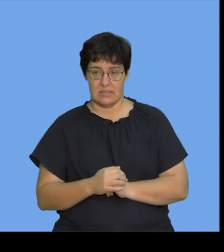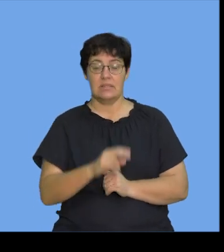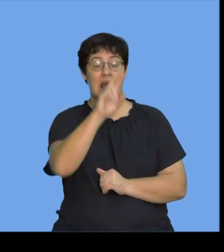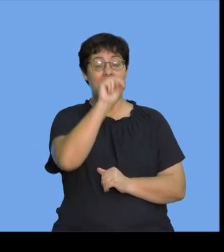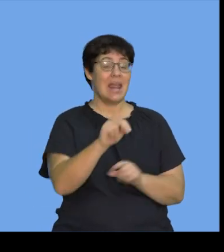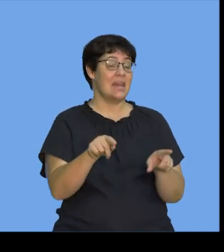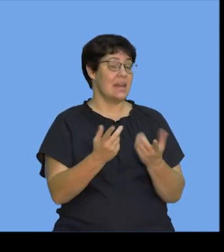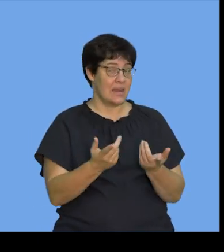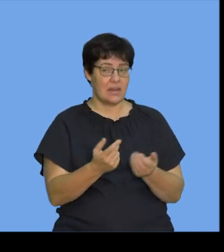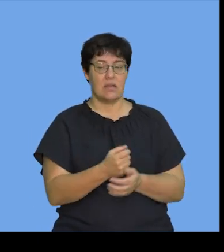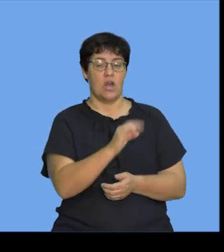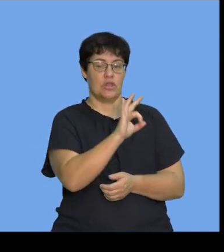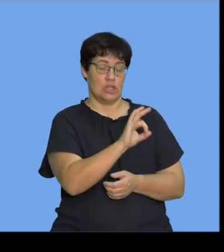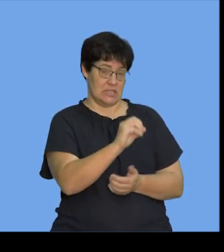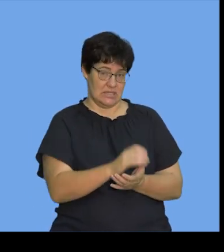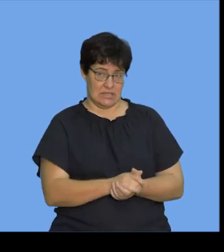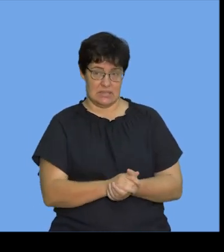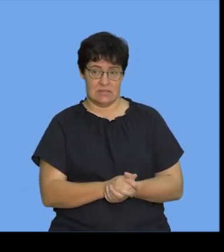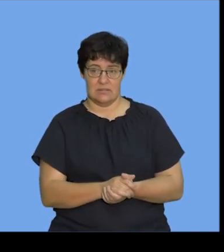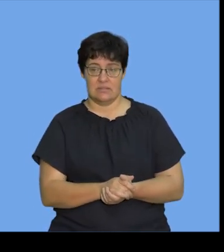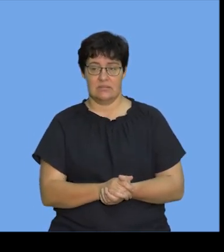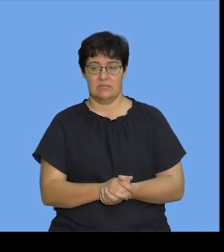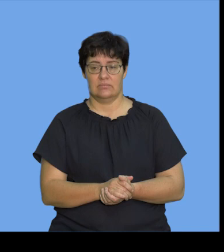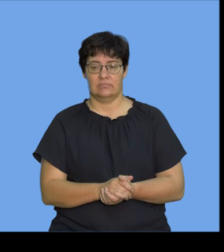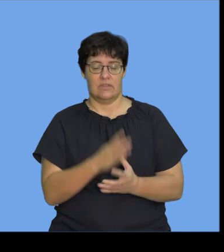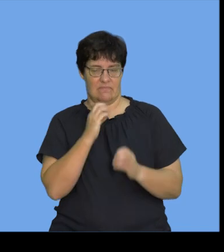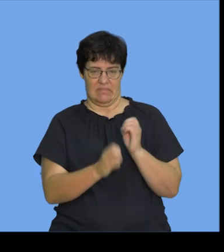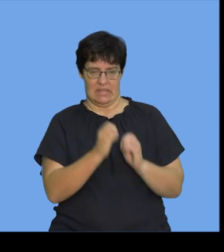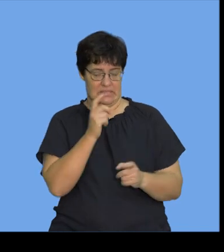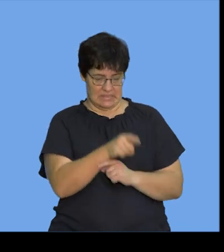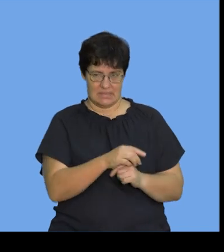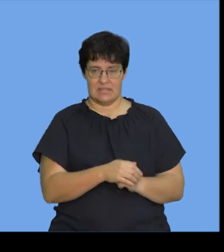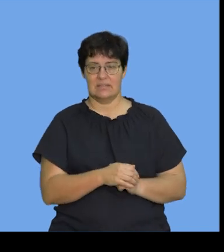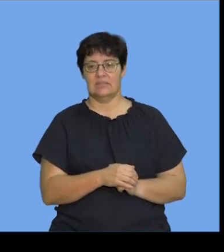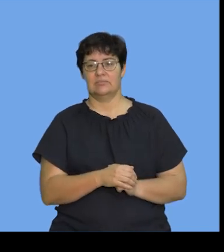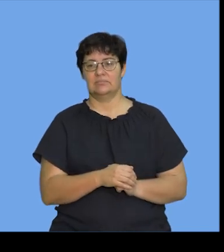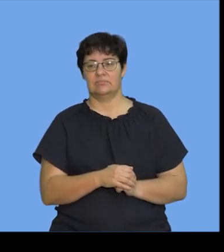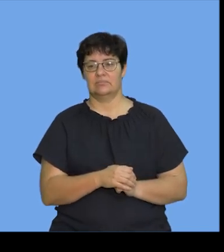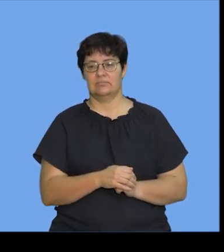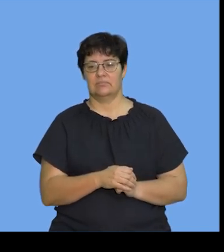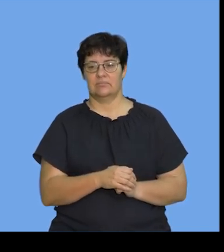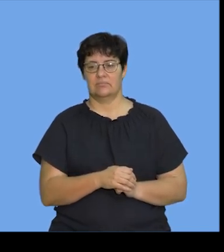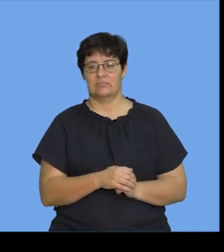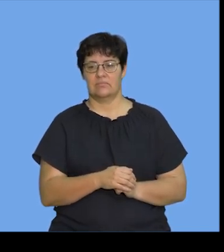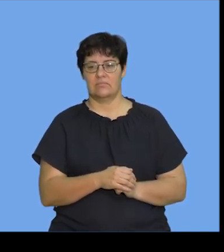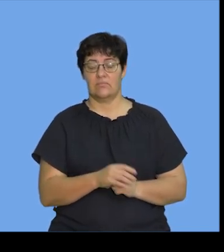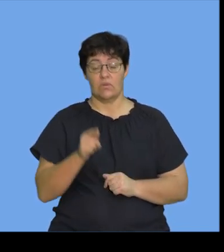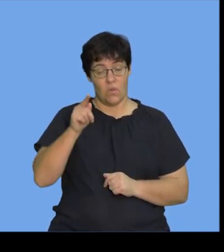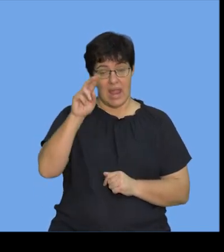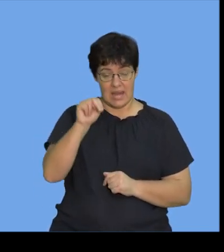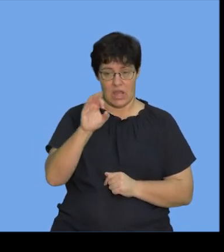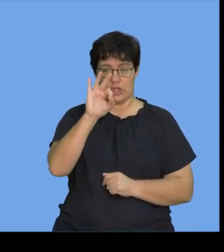I said, was 30, right? So let me just fix my equal sign there. My N is